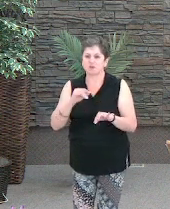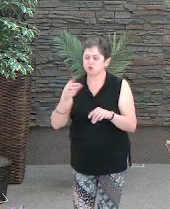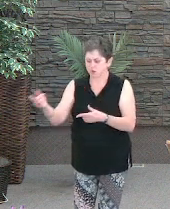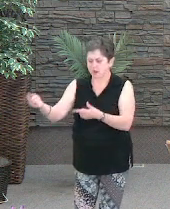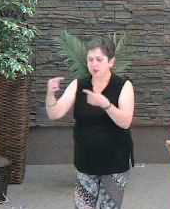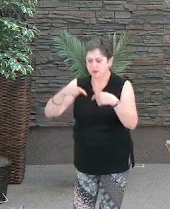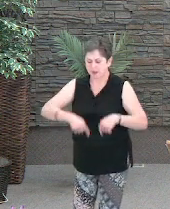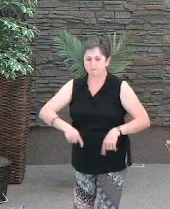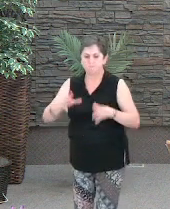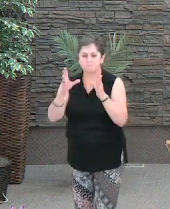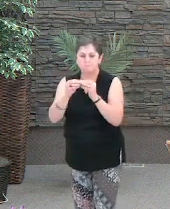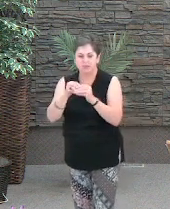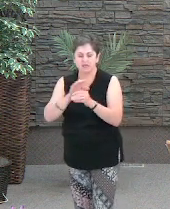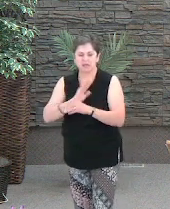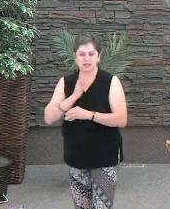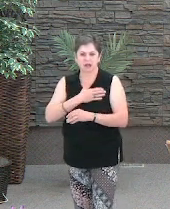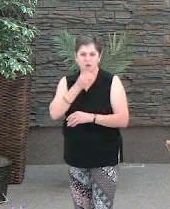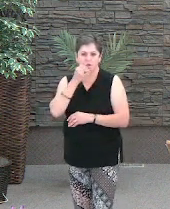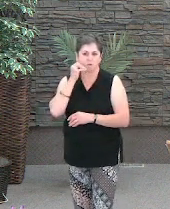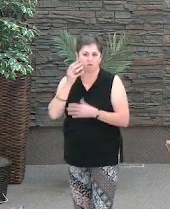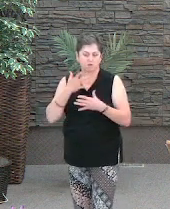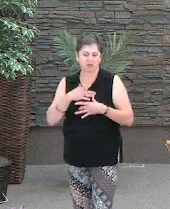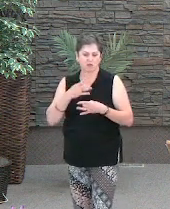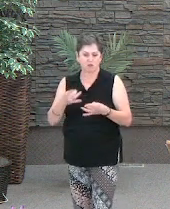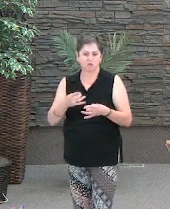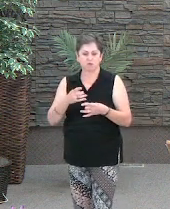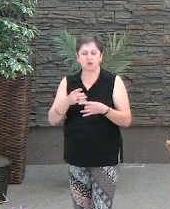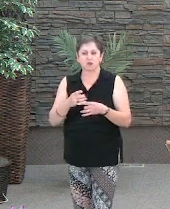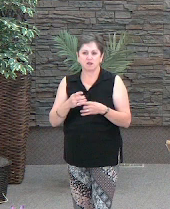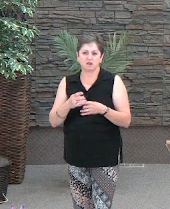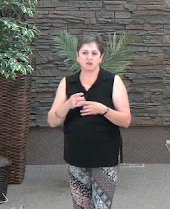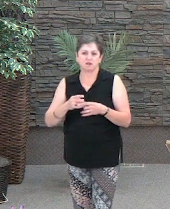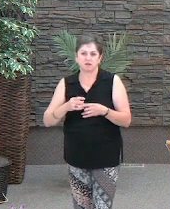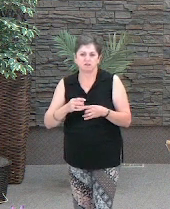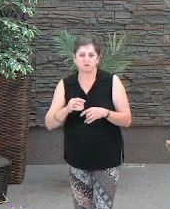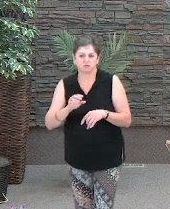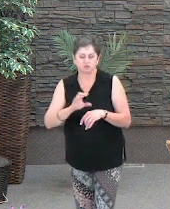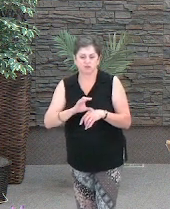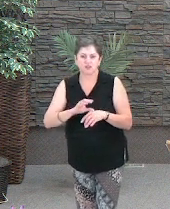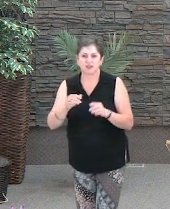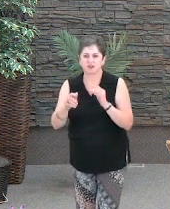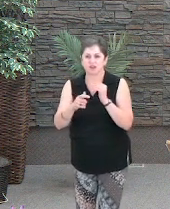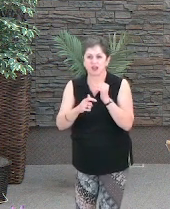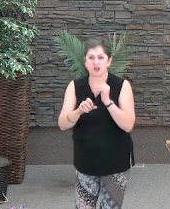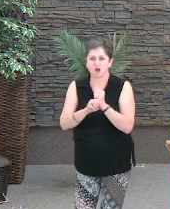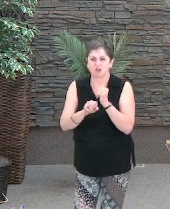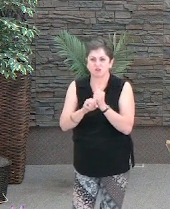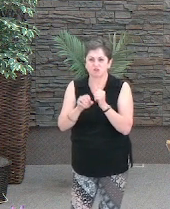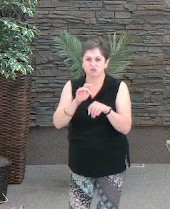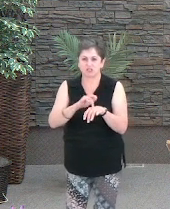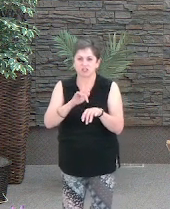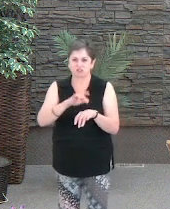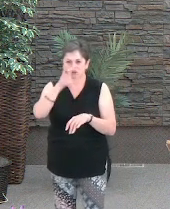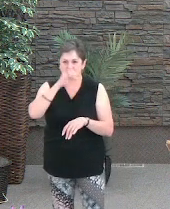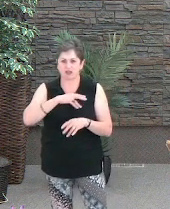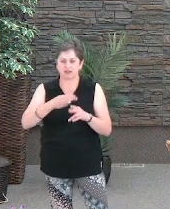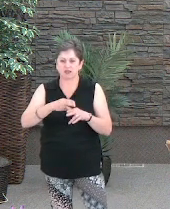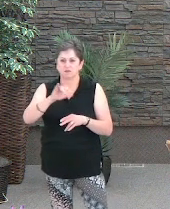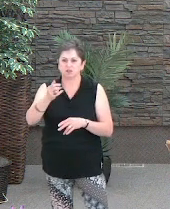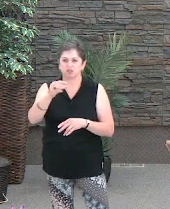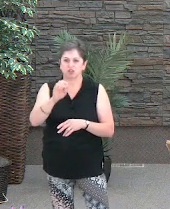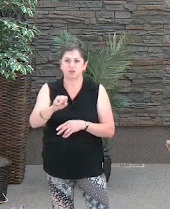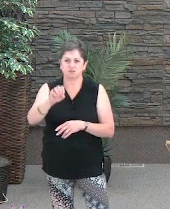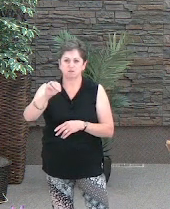meet in our home if you would like, and we'll get the church going again. That ad also reached a guy named James Marion Toll, who was